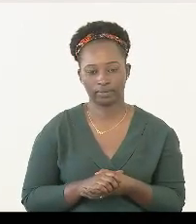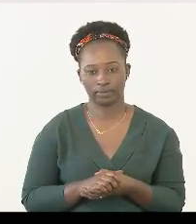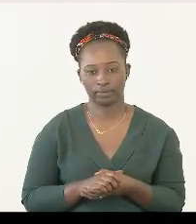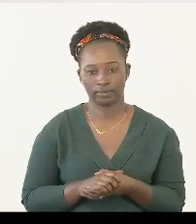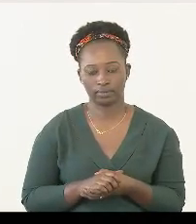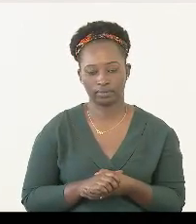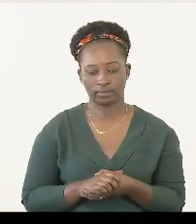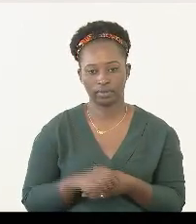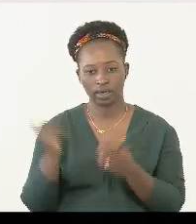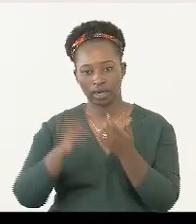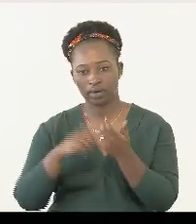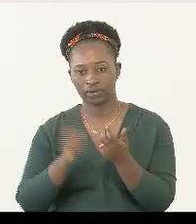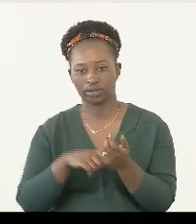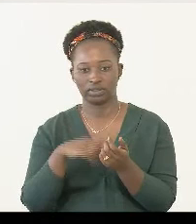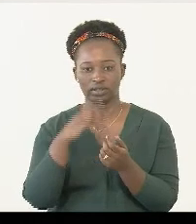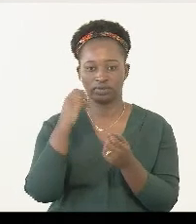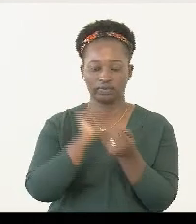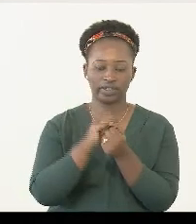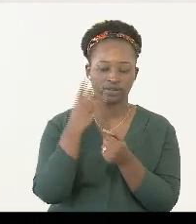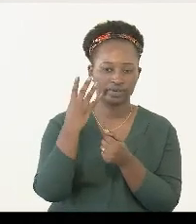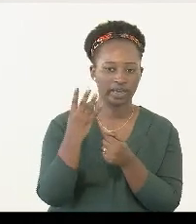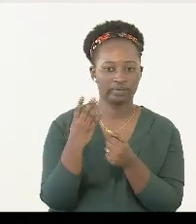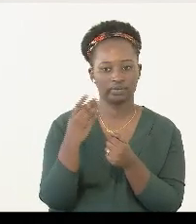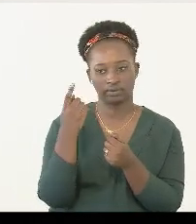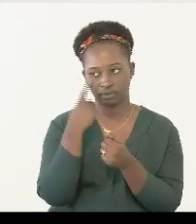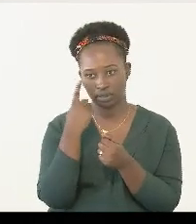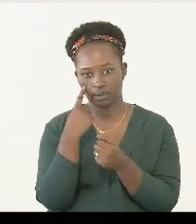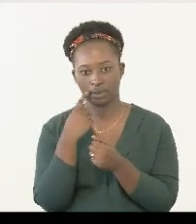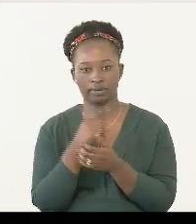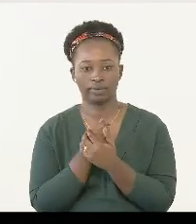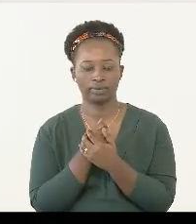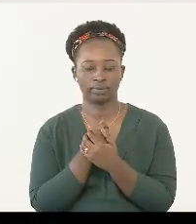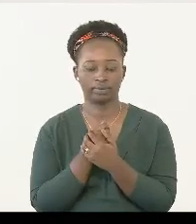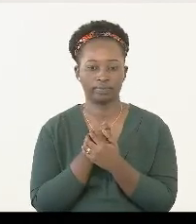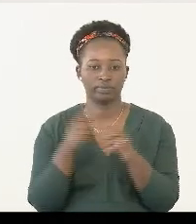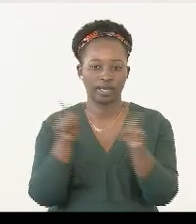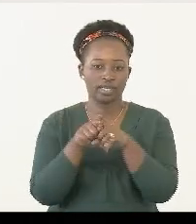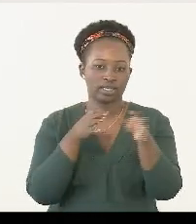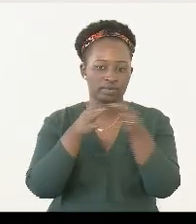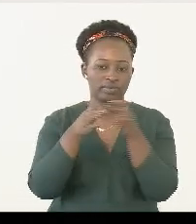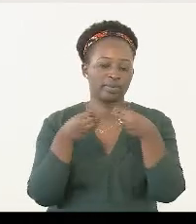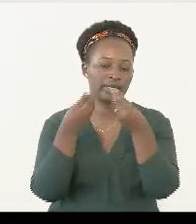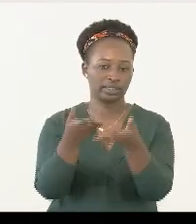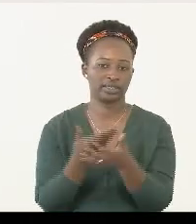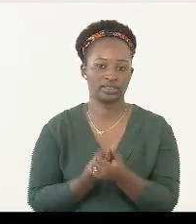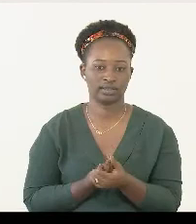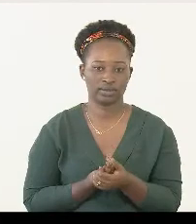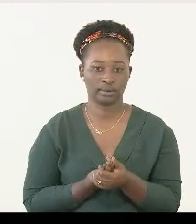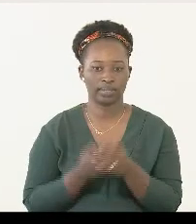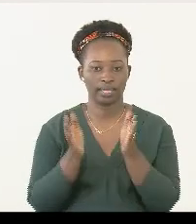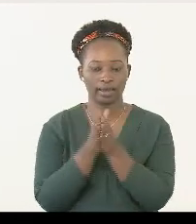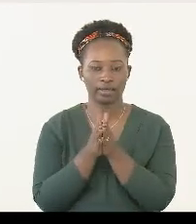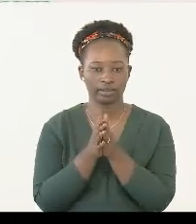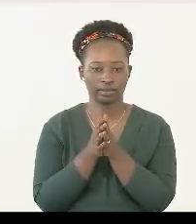We are counting down from 5. We should have taken a snapshot of it because the explanation is given.